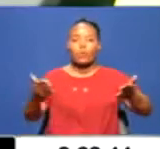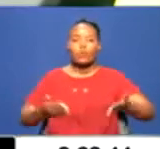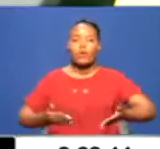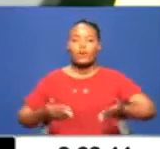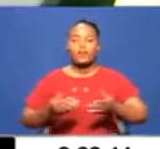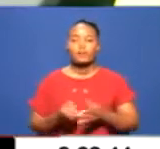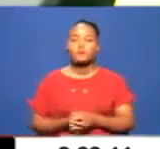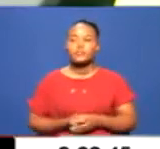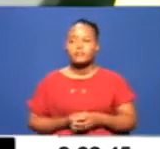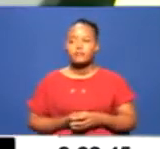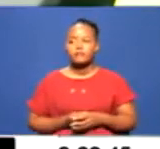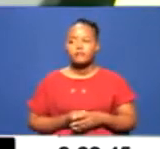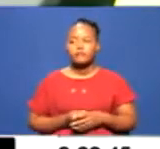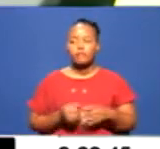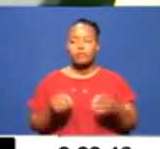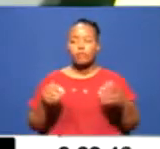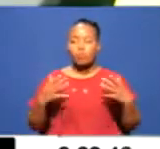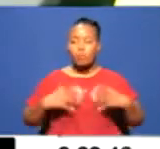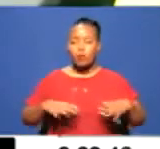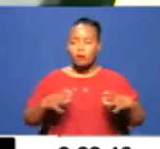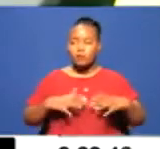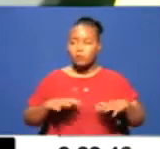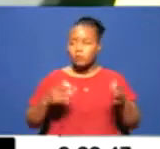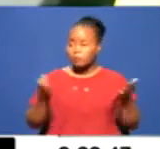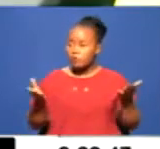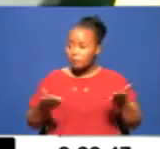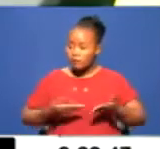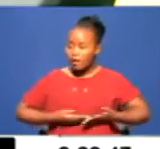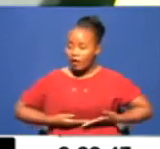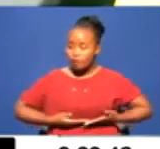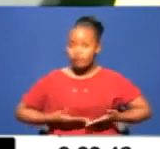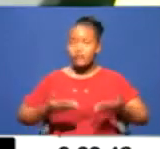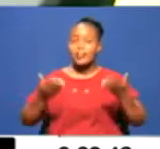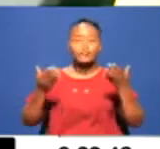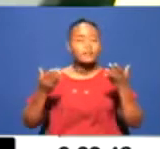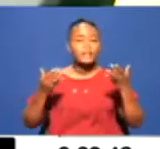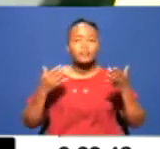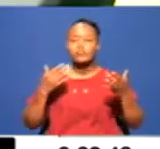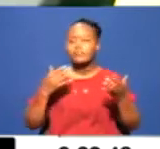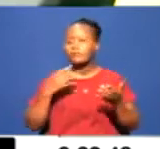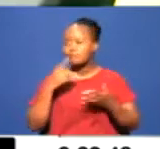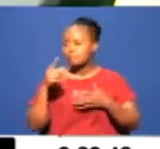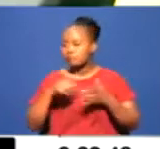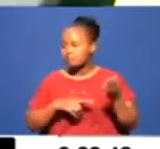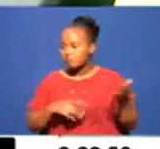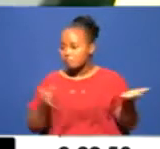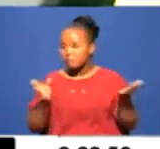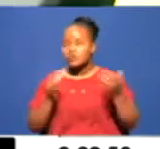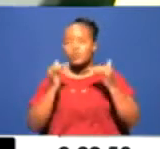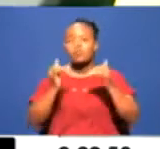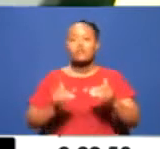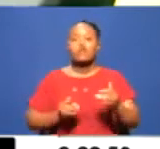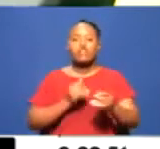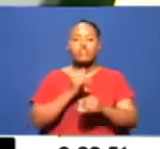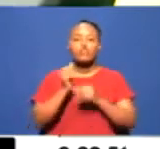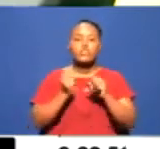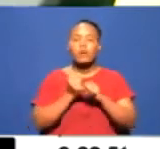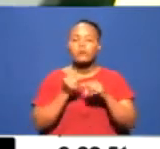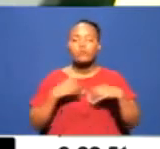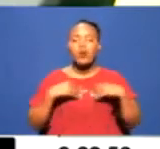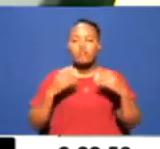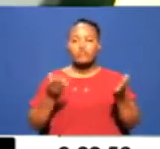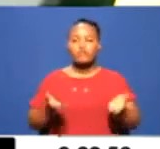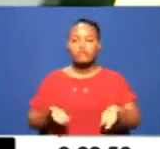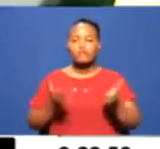Kenyans have expressed optimism that the new year will see an improvement in the economic situation despite